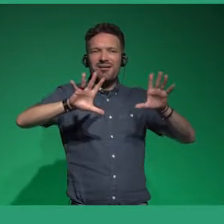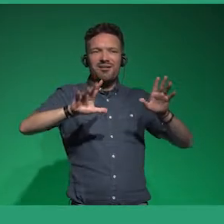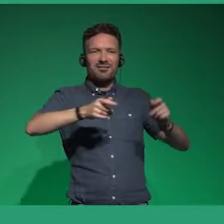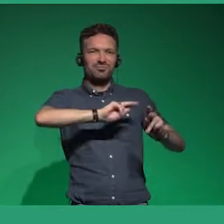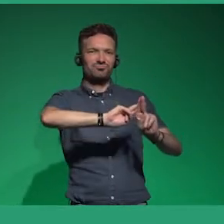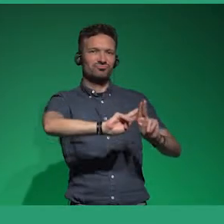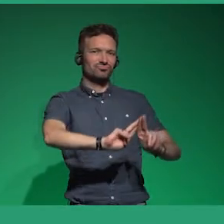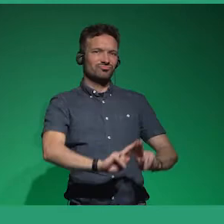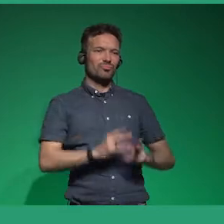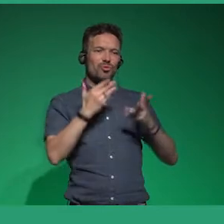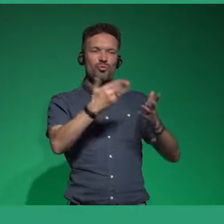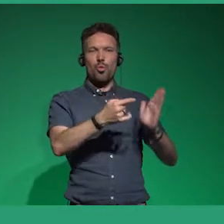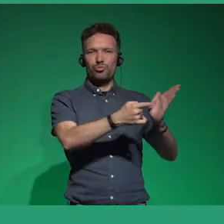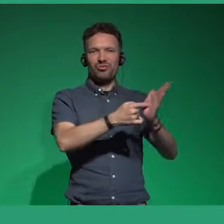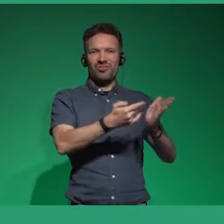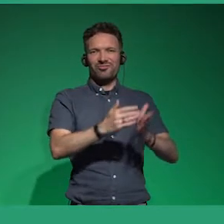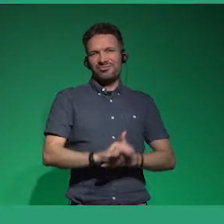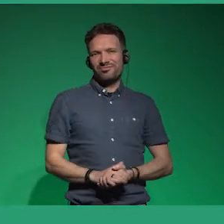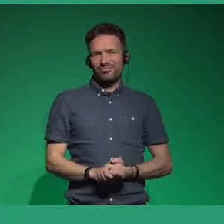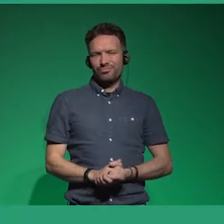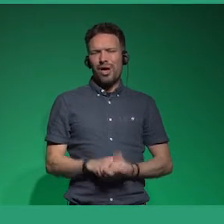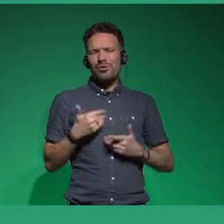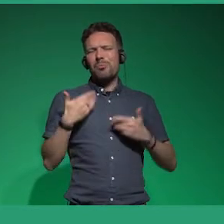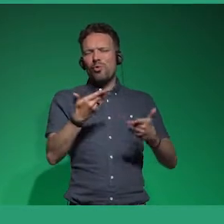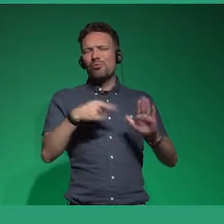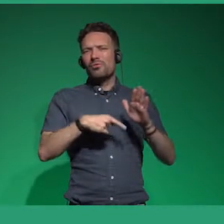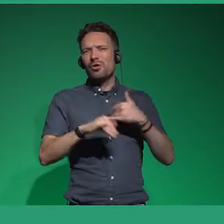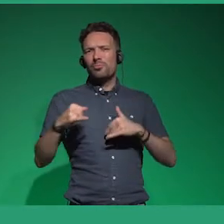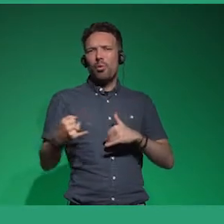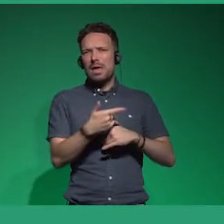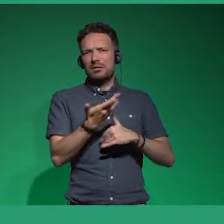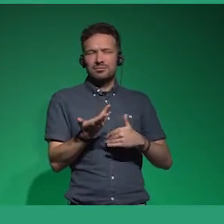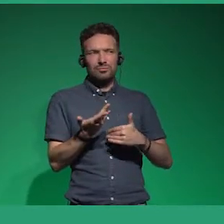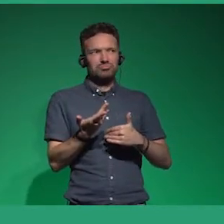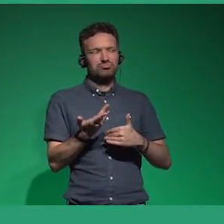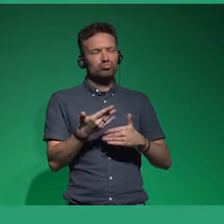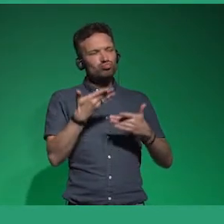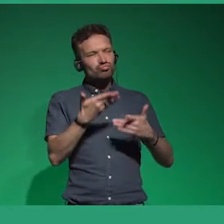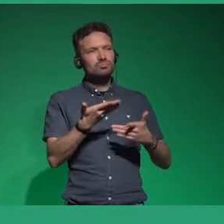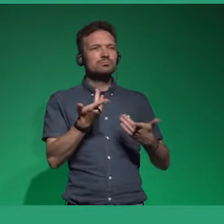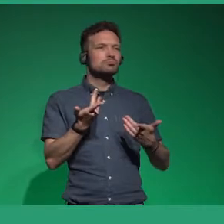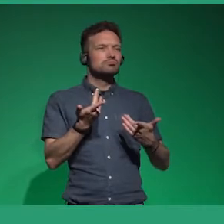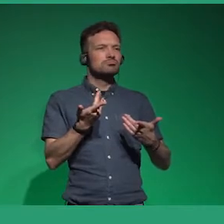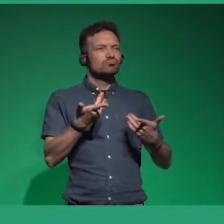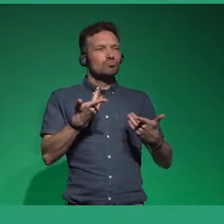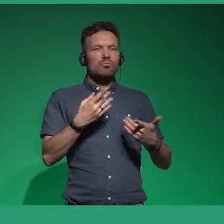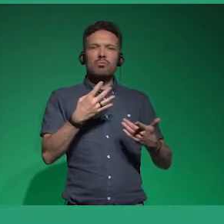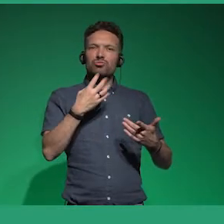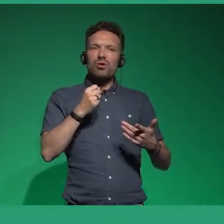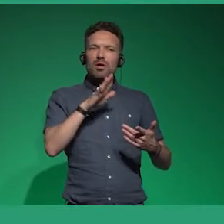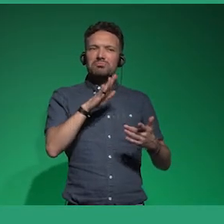project in Rimambaling, because since our project has been active now for 9 years